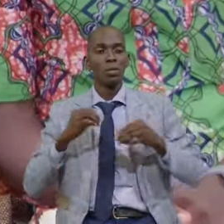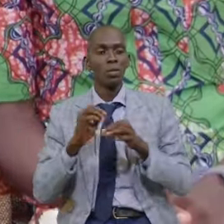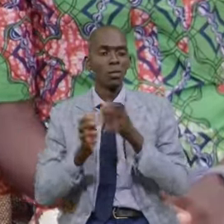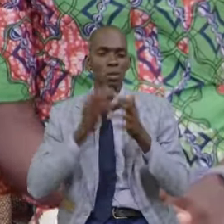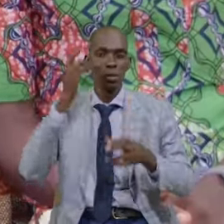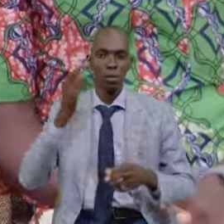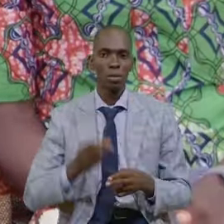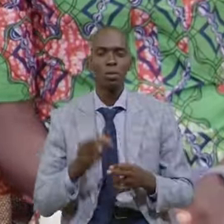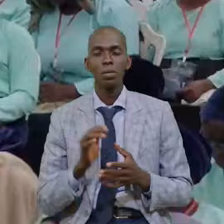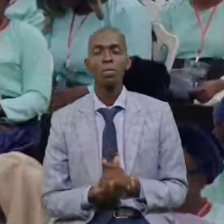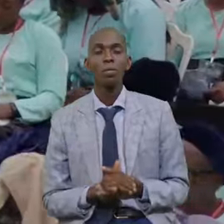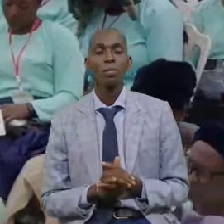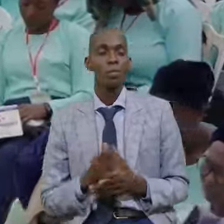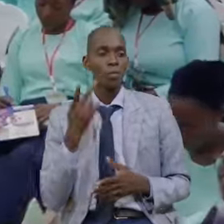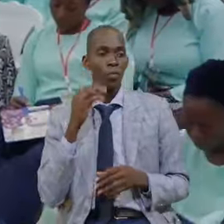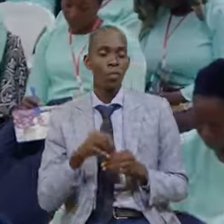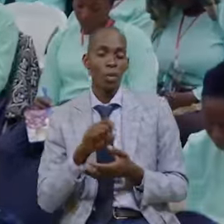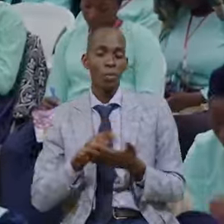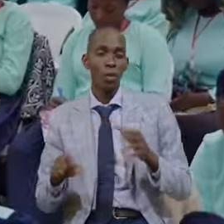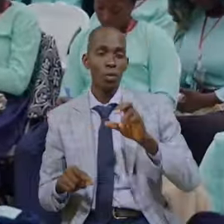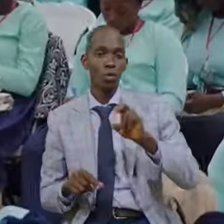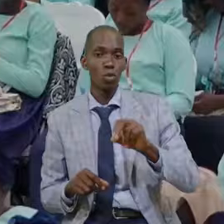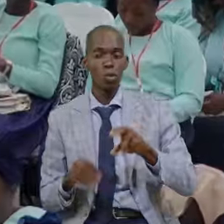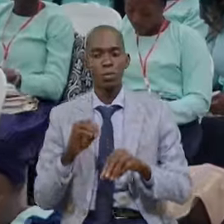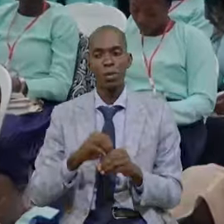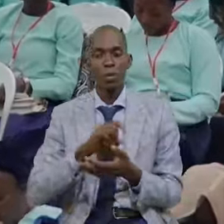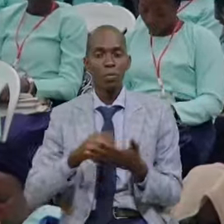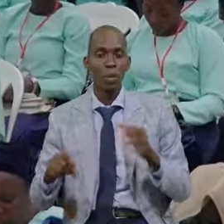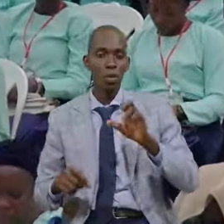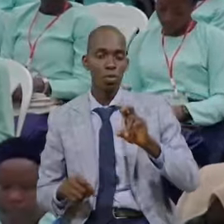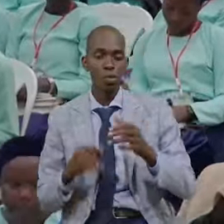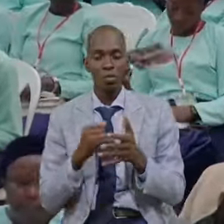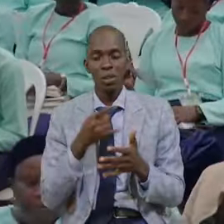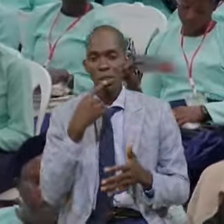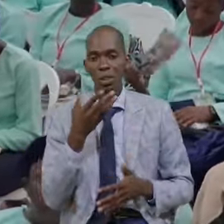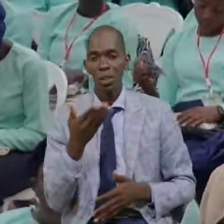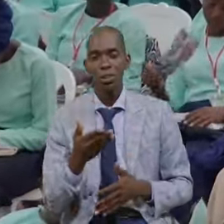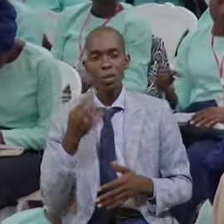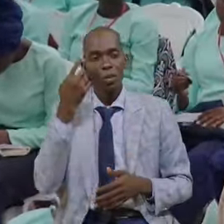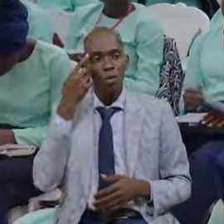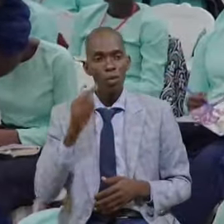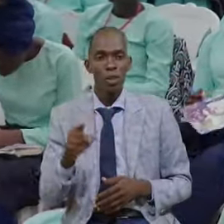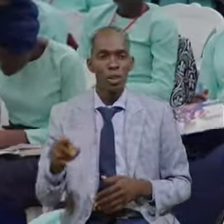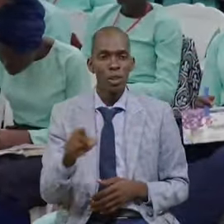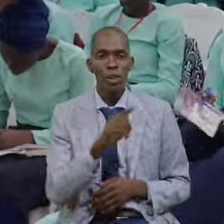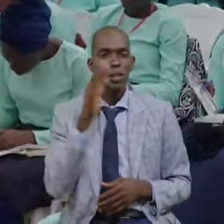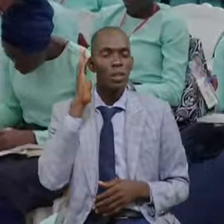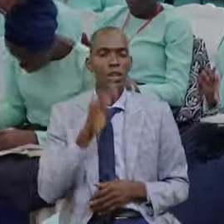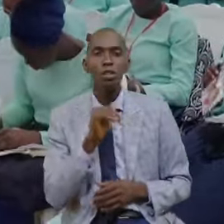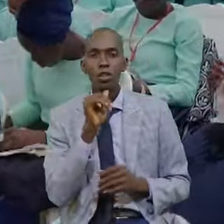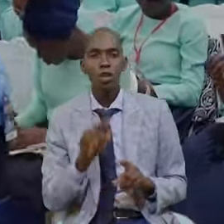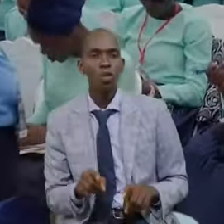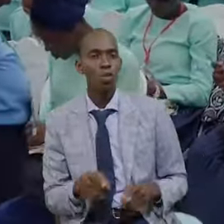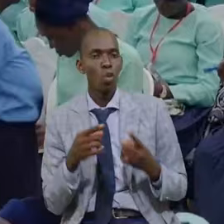We're looking at verse 12. In verse 12 it says, for ye shall not go